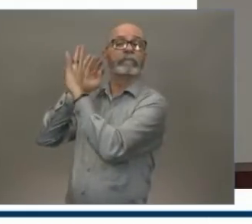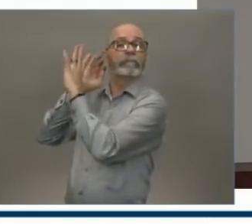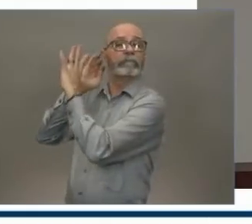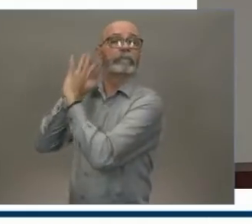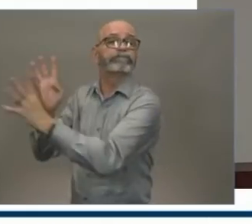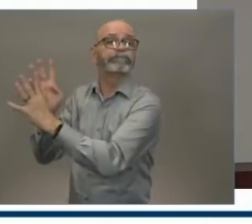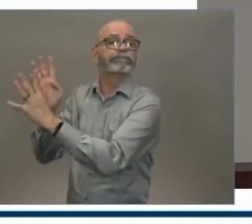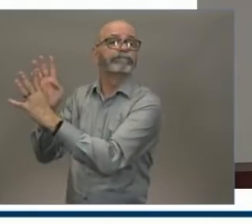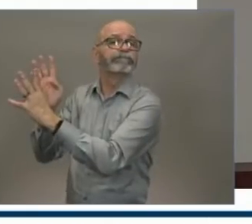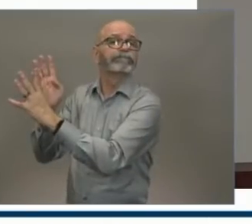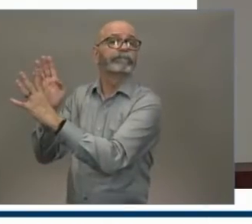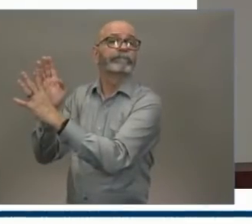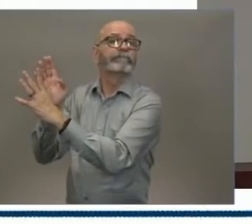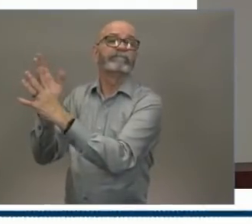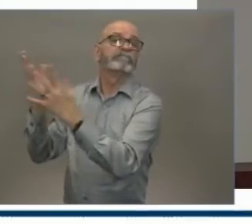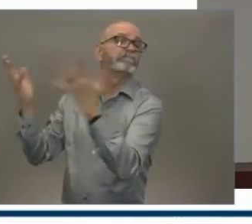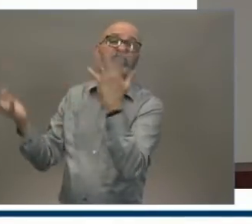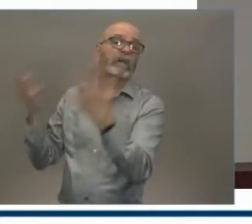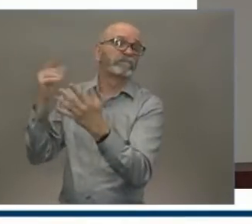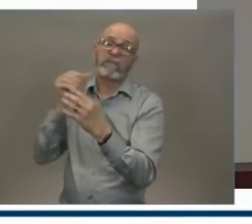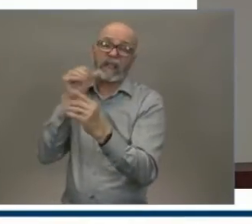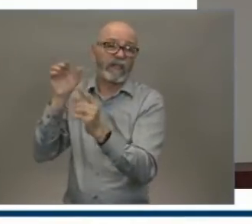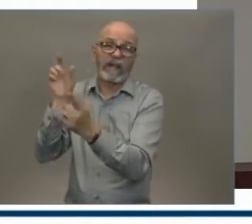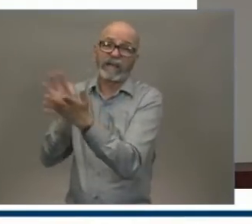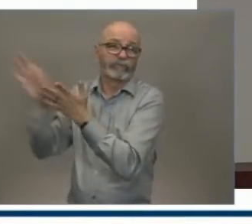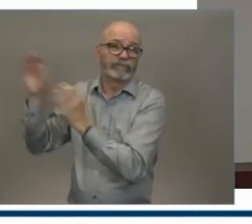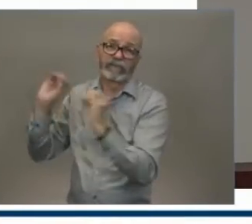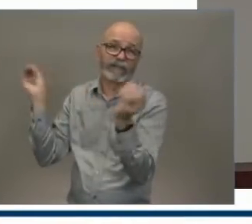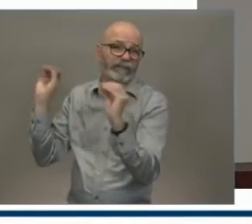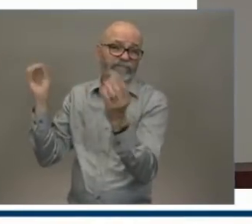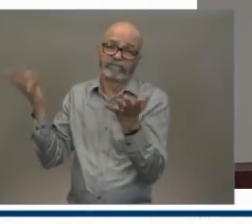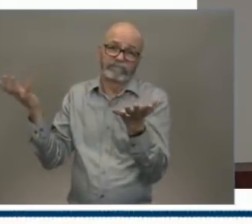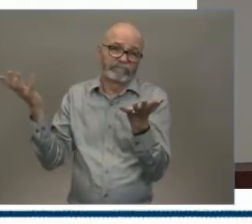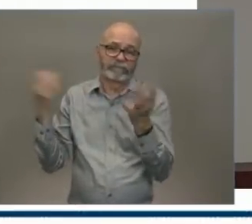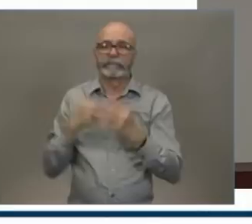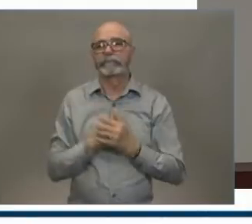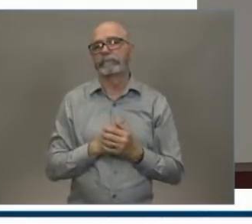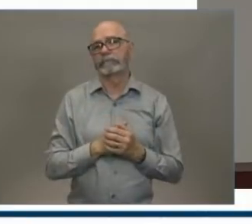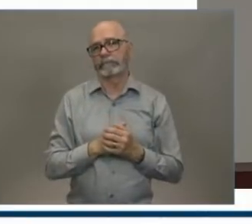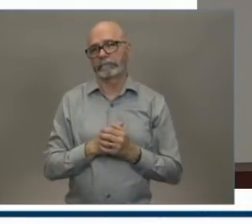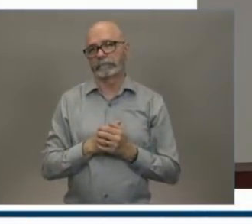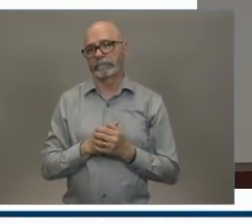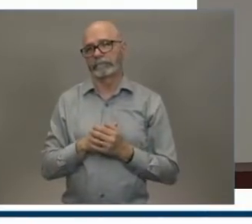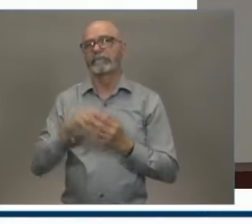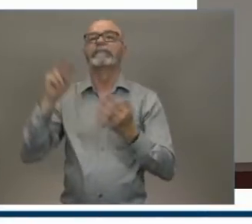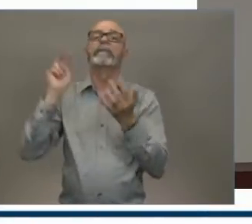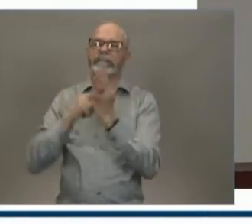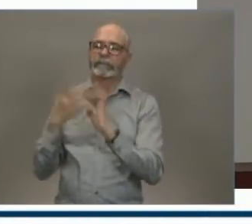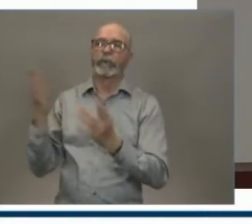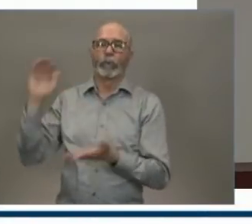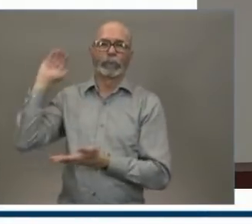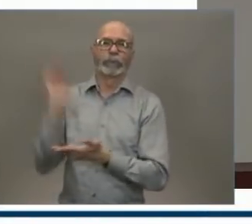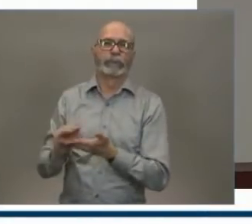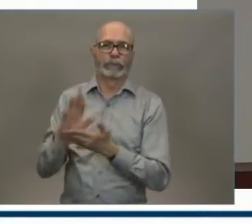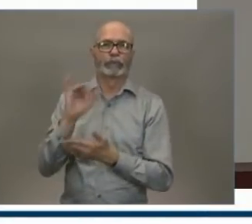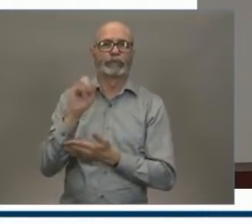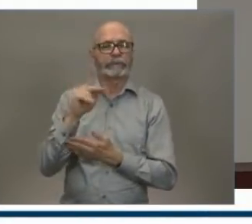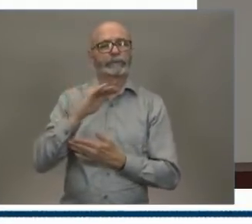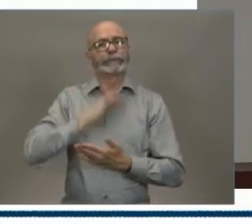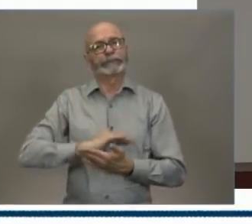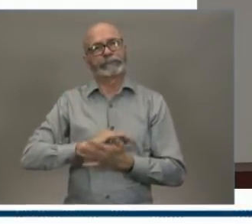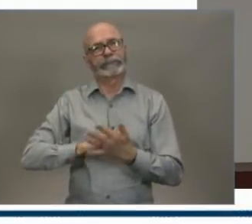not that we don't need to follow them up and test them, but it's lower risk that we're going to see further cases from